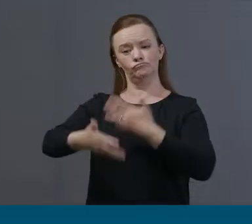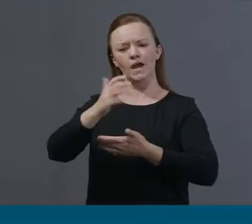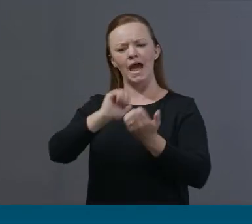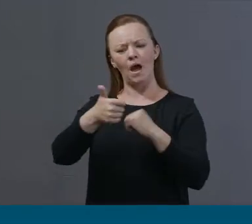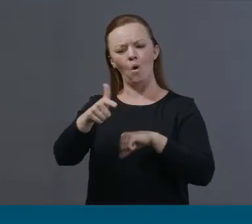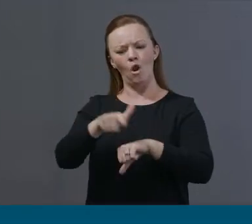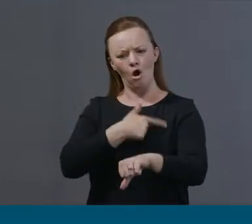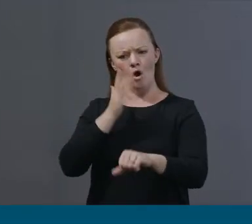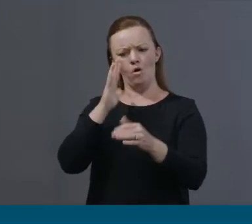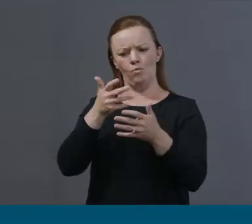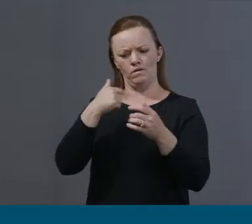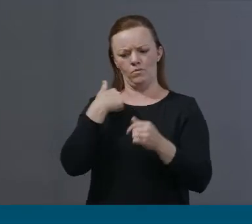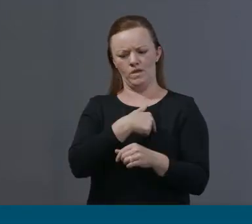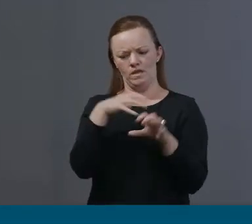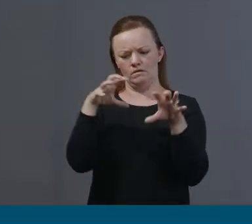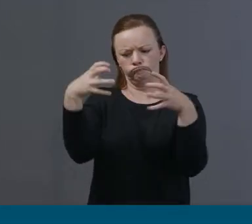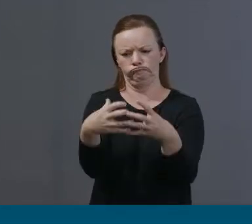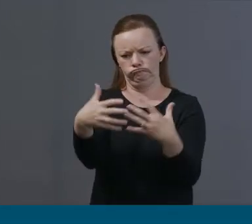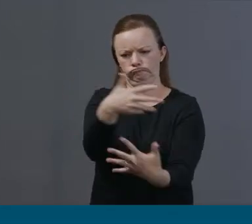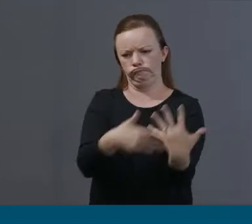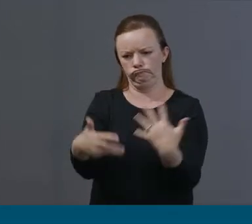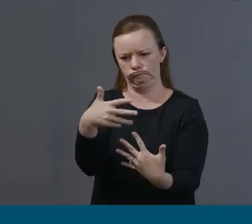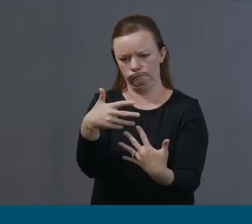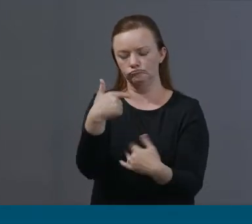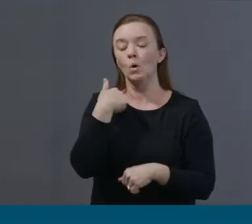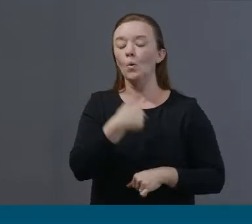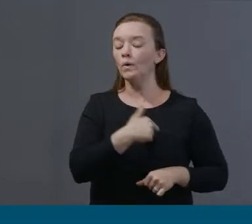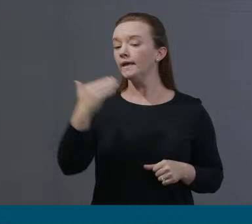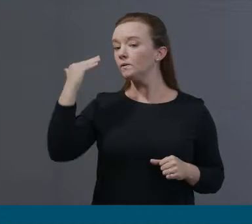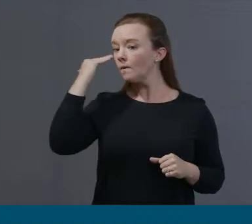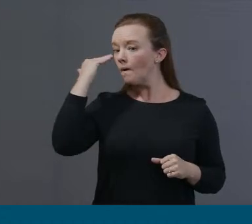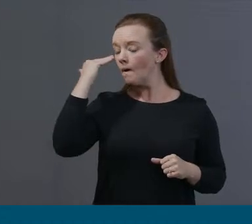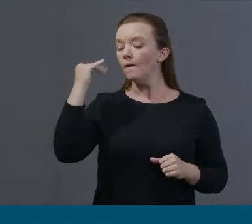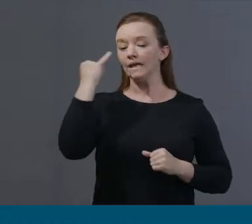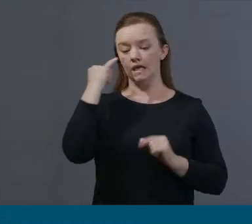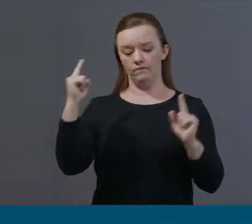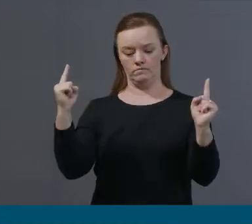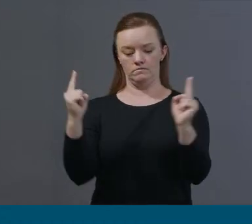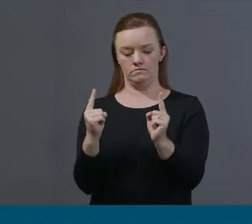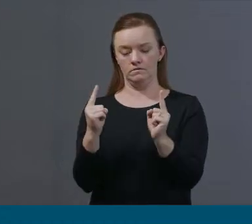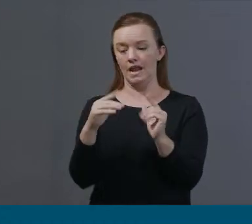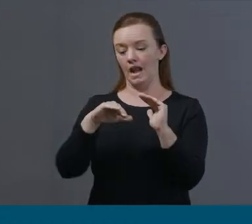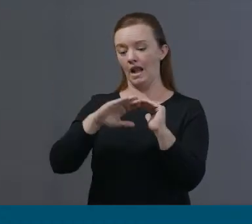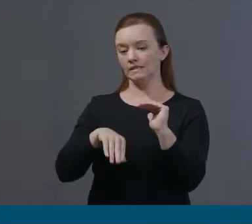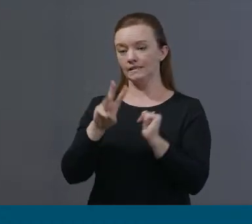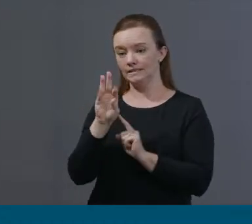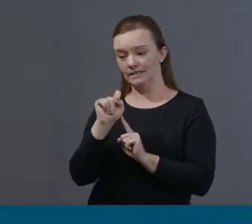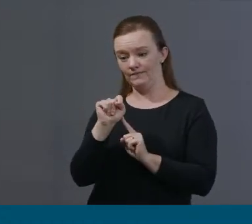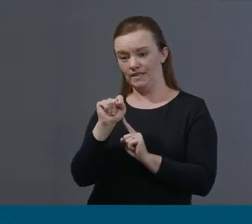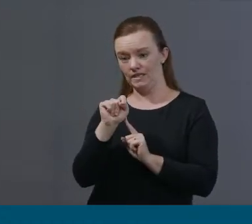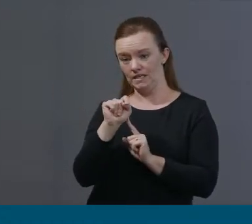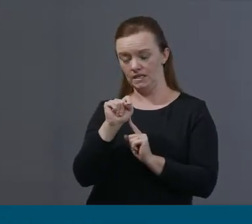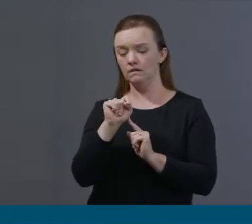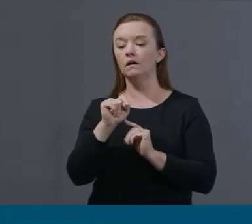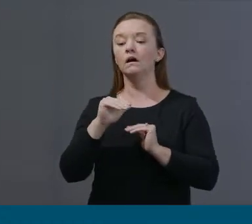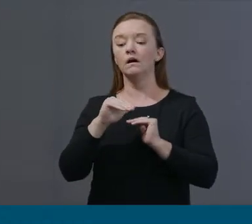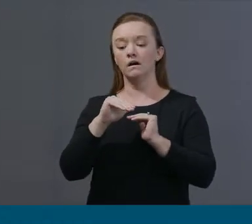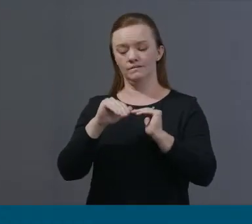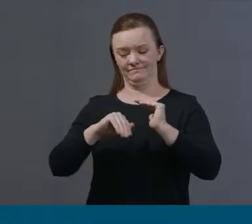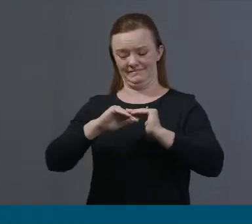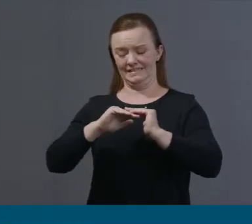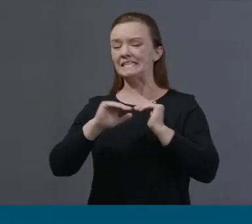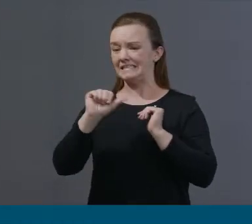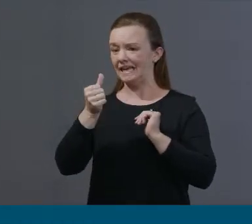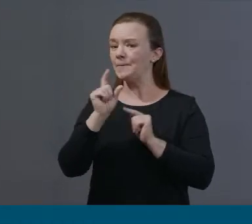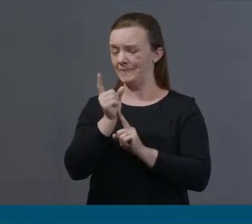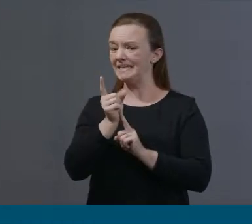people? And so we know that if you're within 6 feet of another person for at least 10 minutes, that's considered the close contact. So